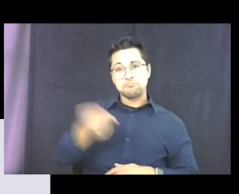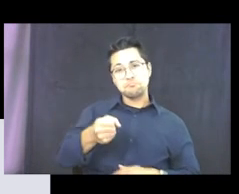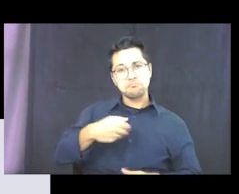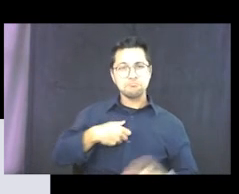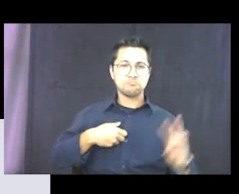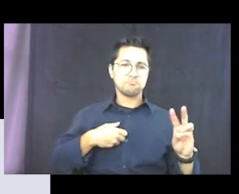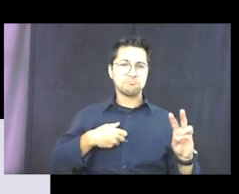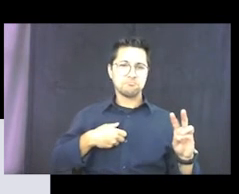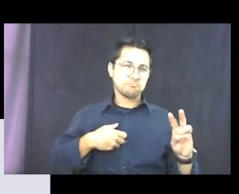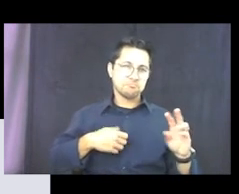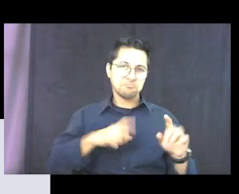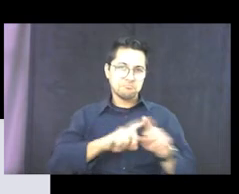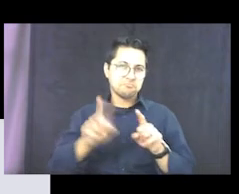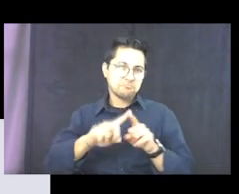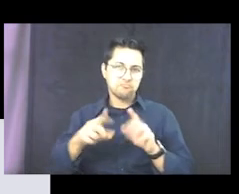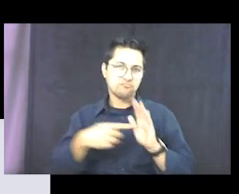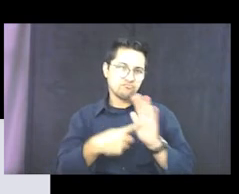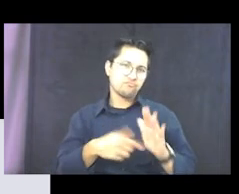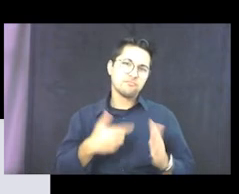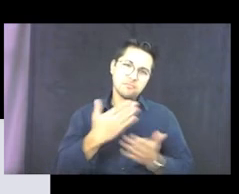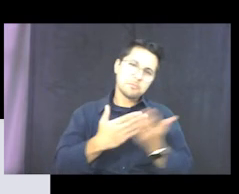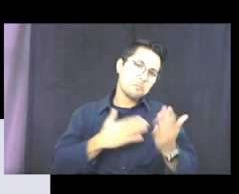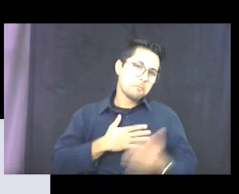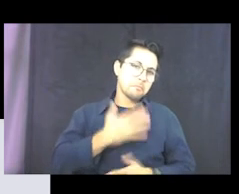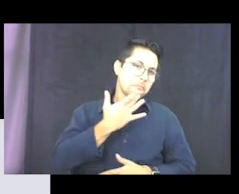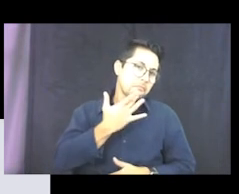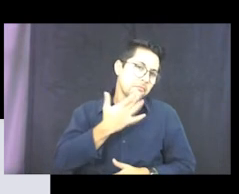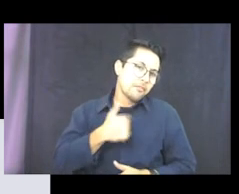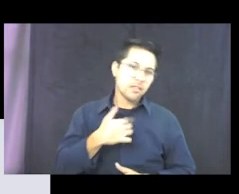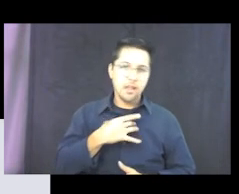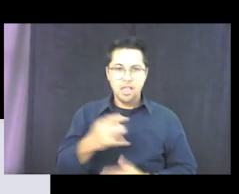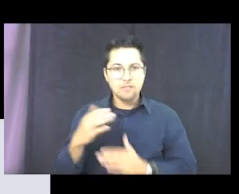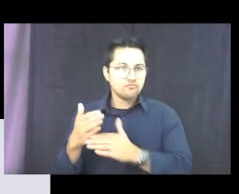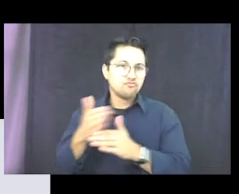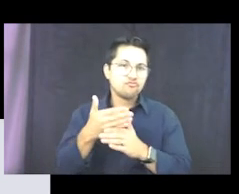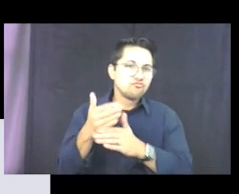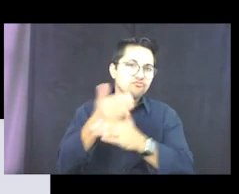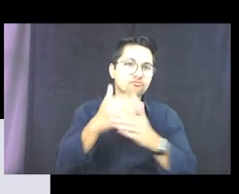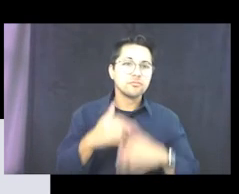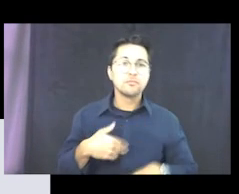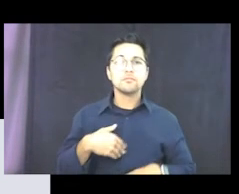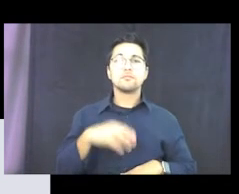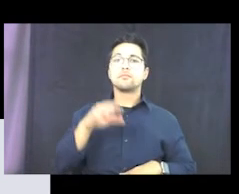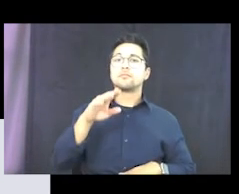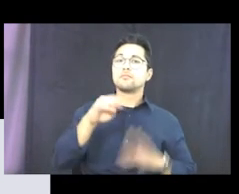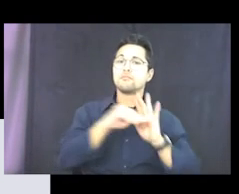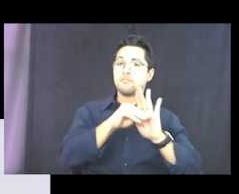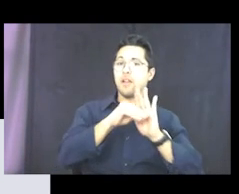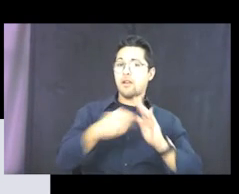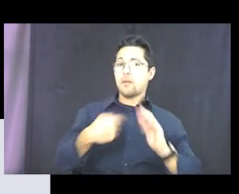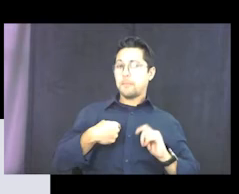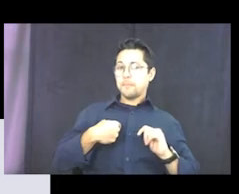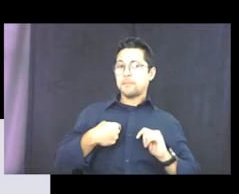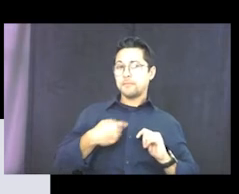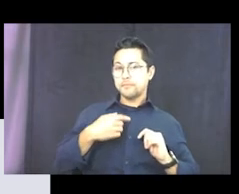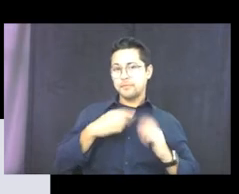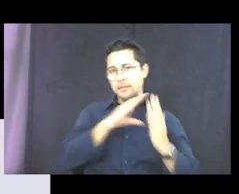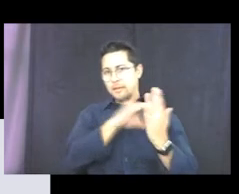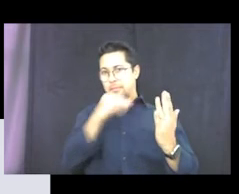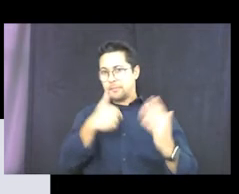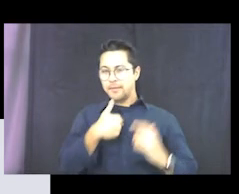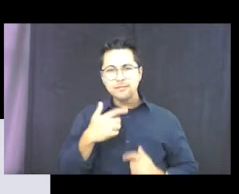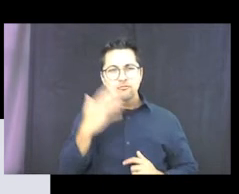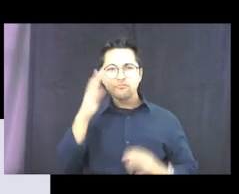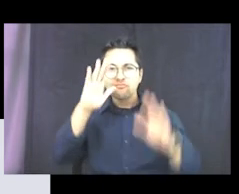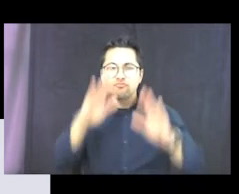6 to reference some of my favorite, again, that I like to share. Model Me, it's great